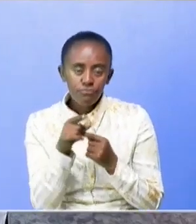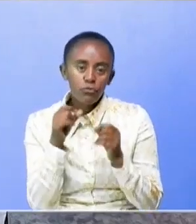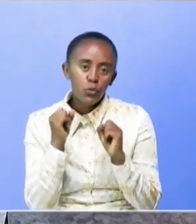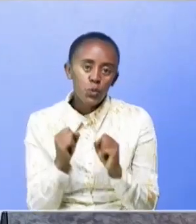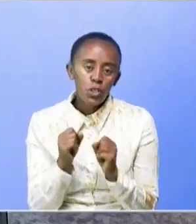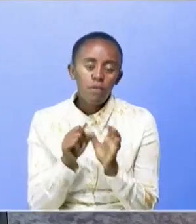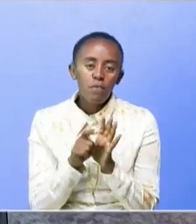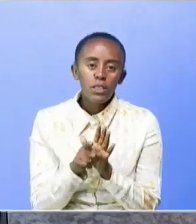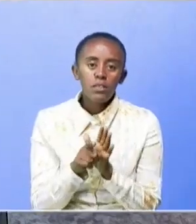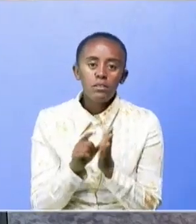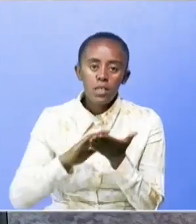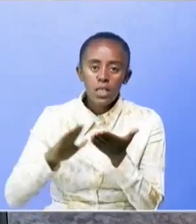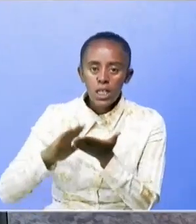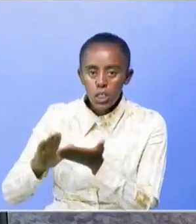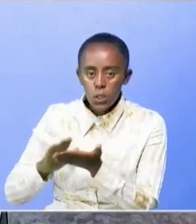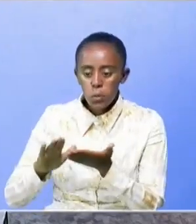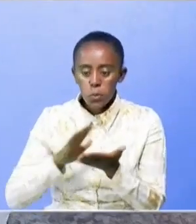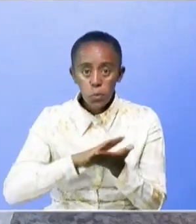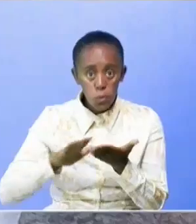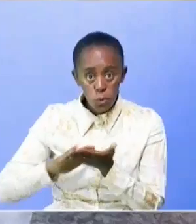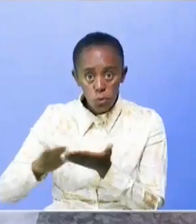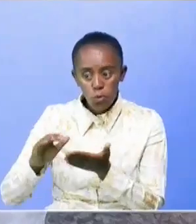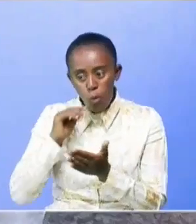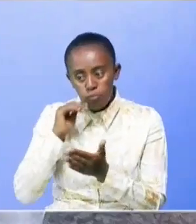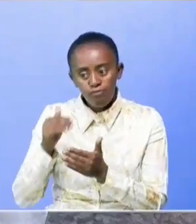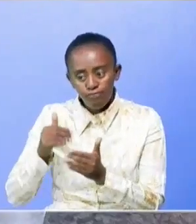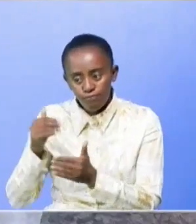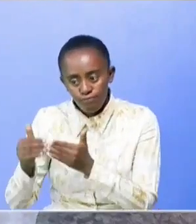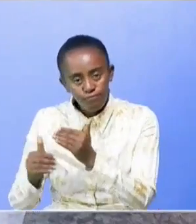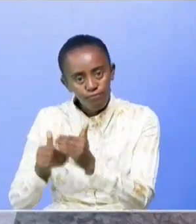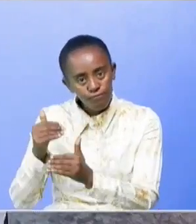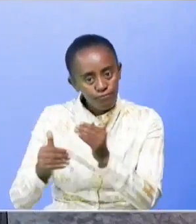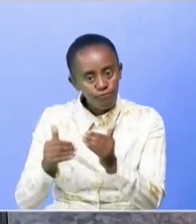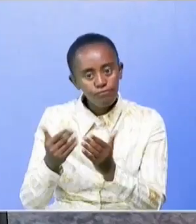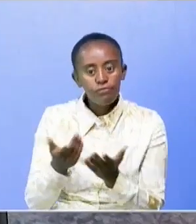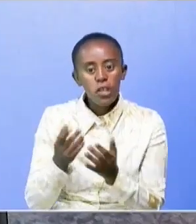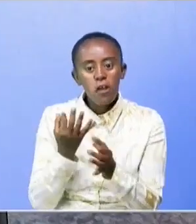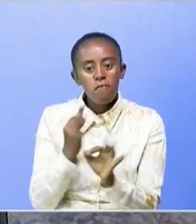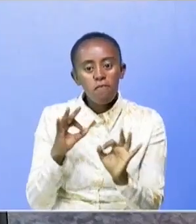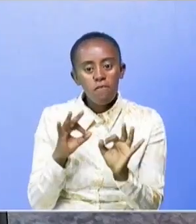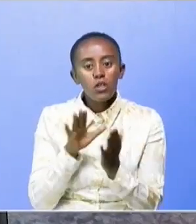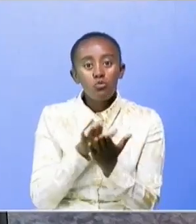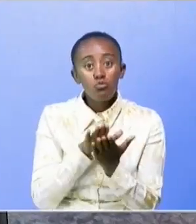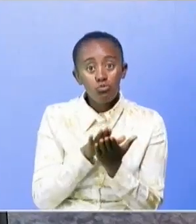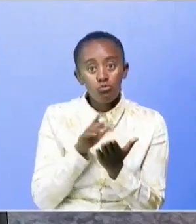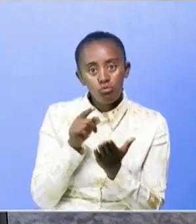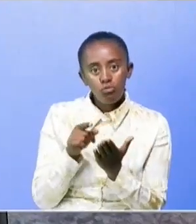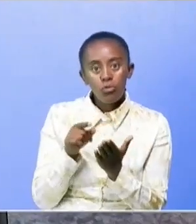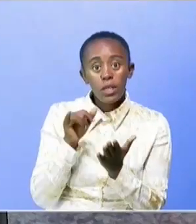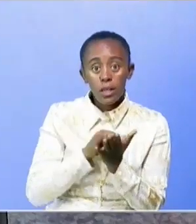example, clean your neighborhood in the weekends when you are free from school.